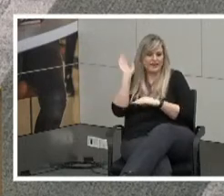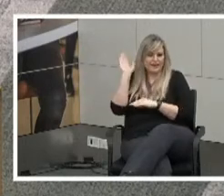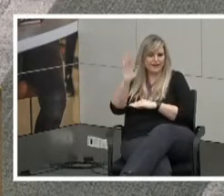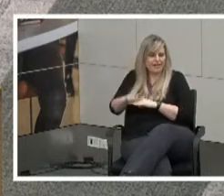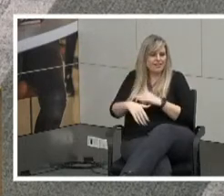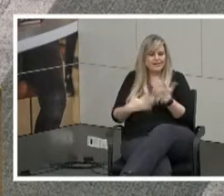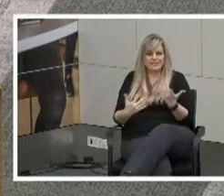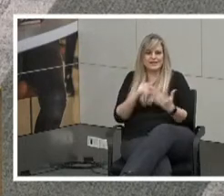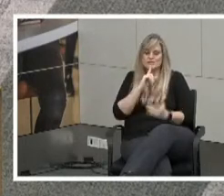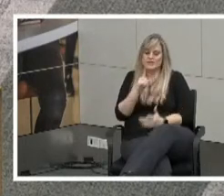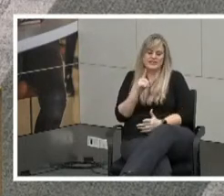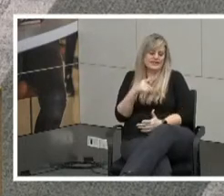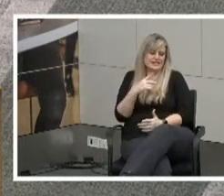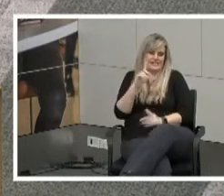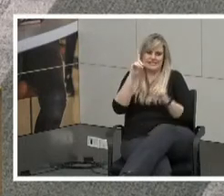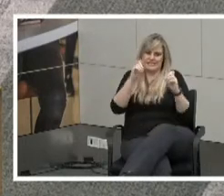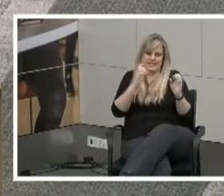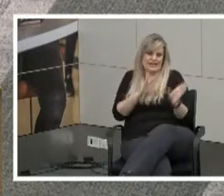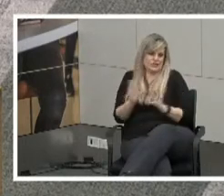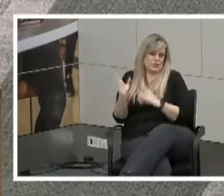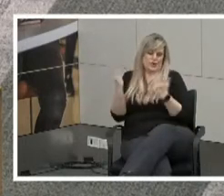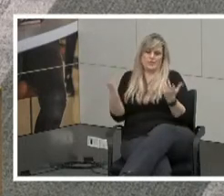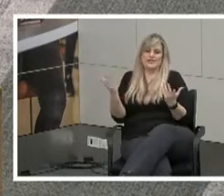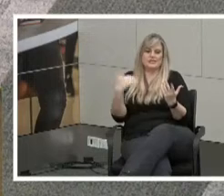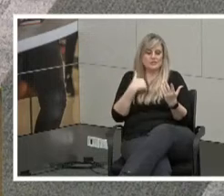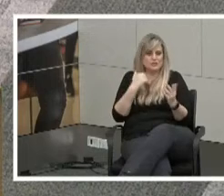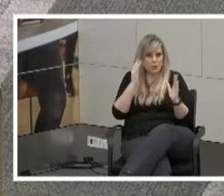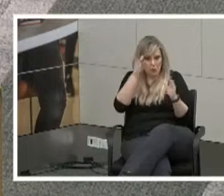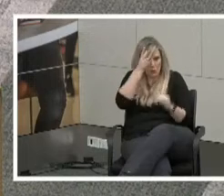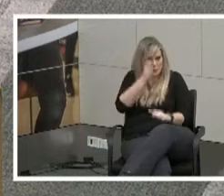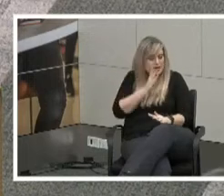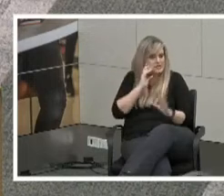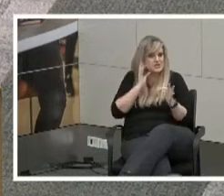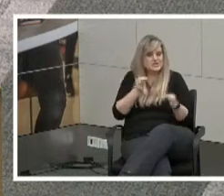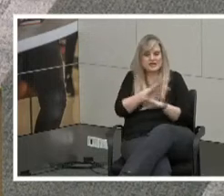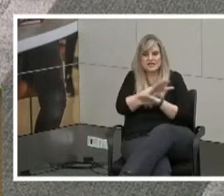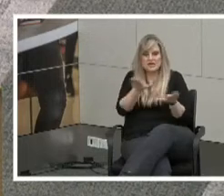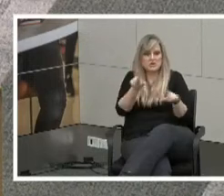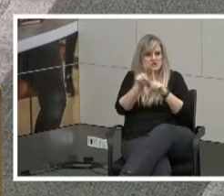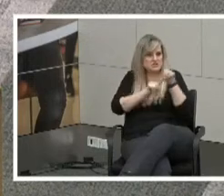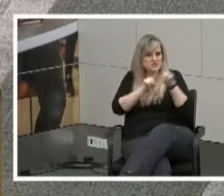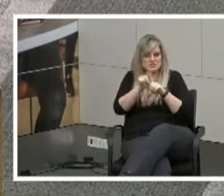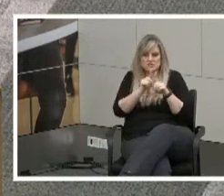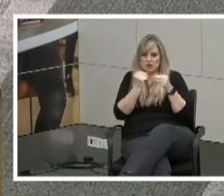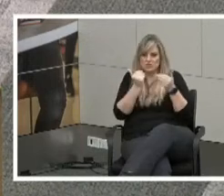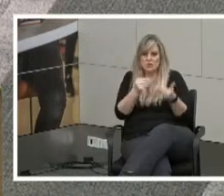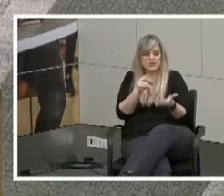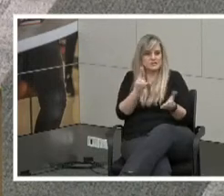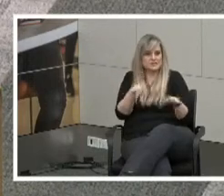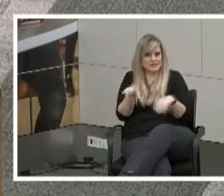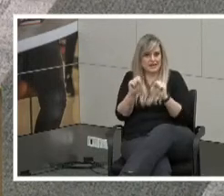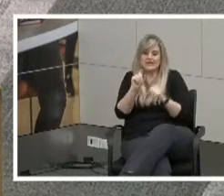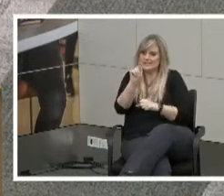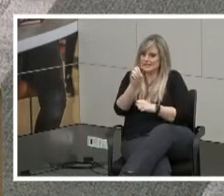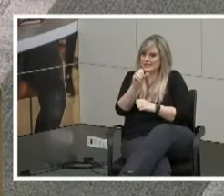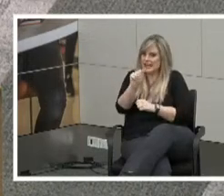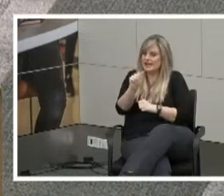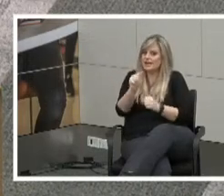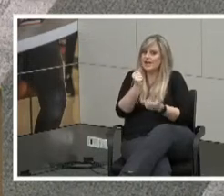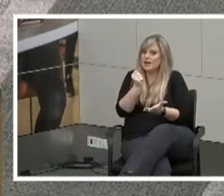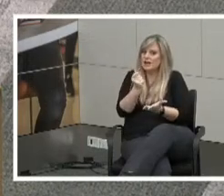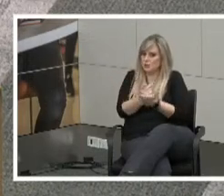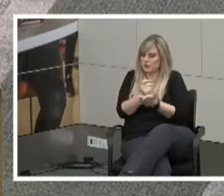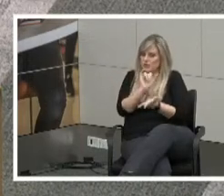prep gone wild so parents are opting out a star tea allows it and you can learn more about it at